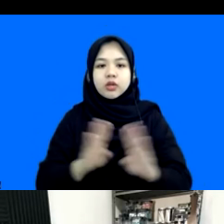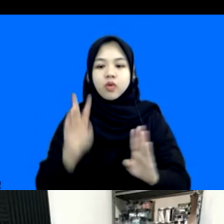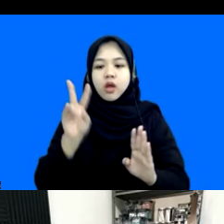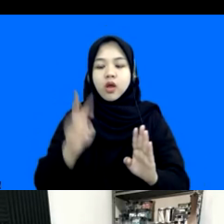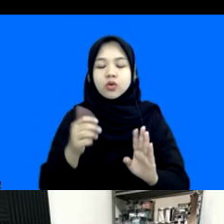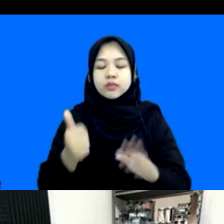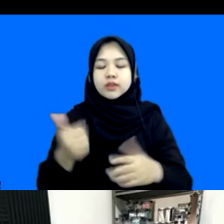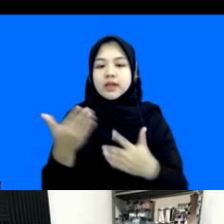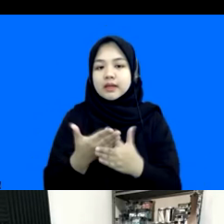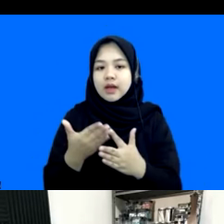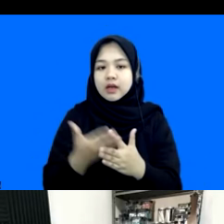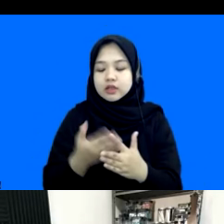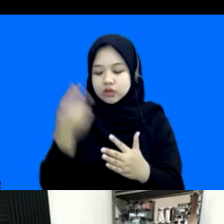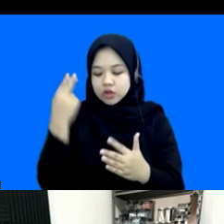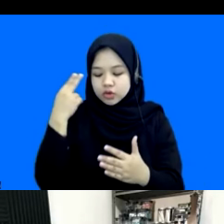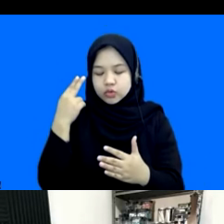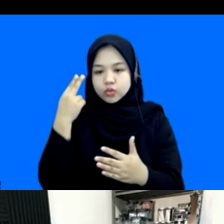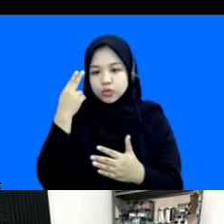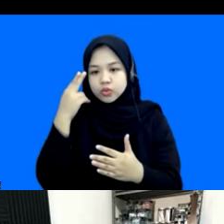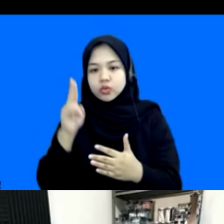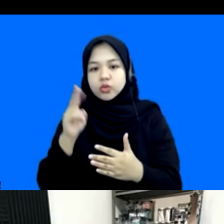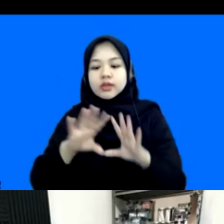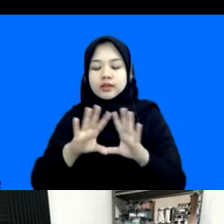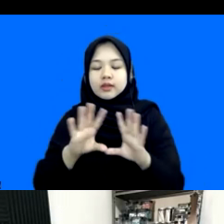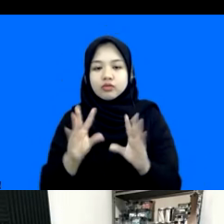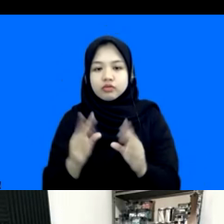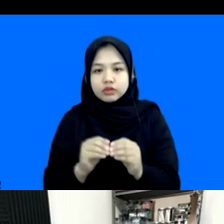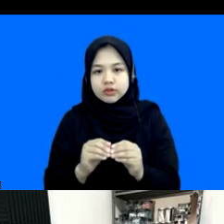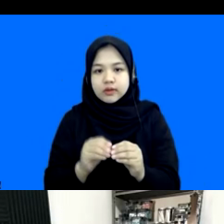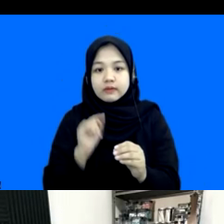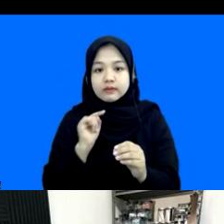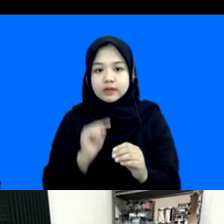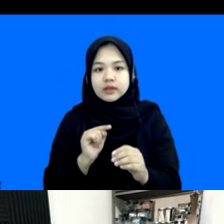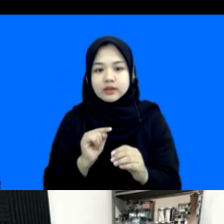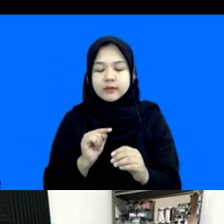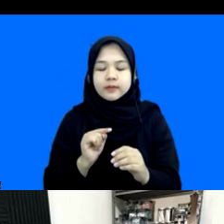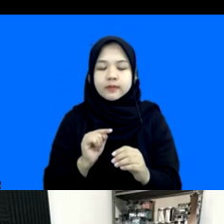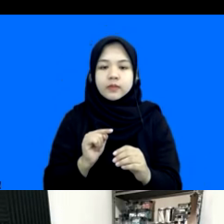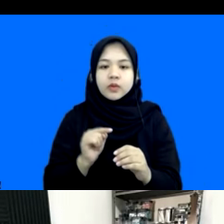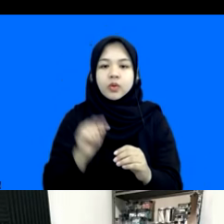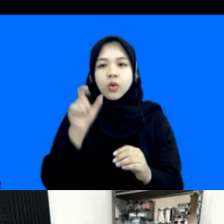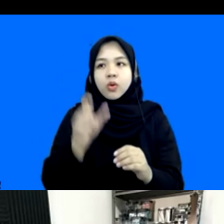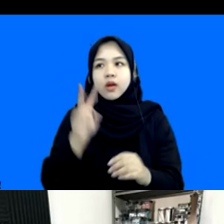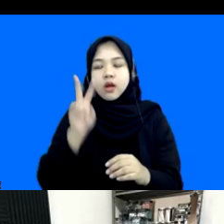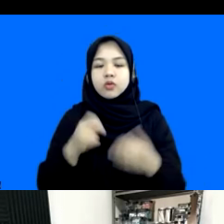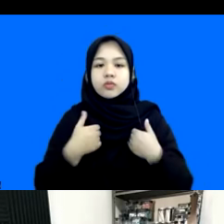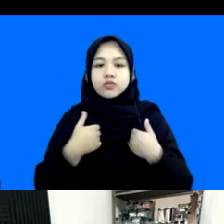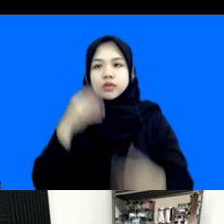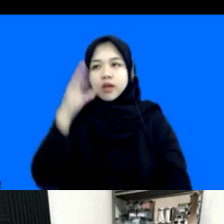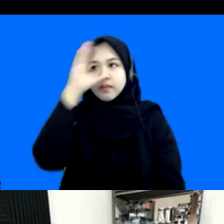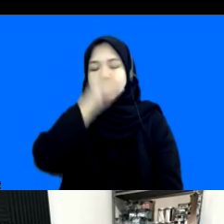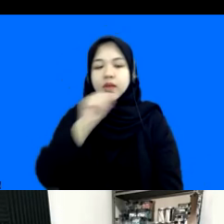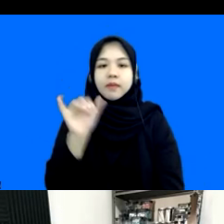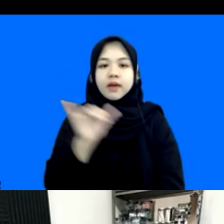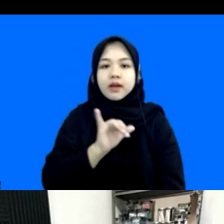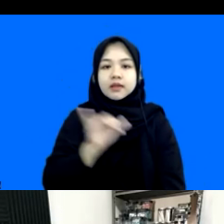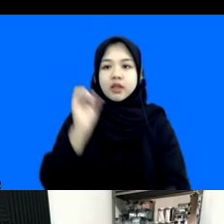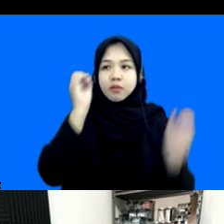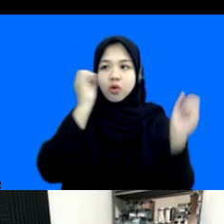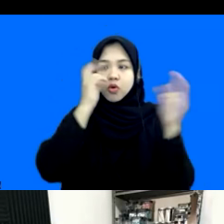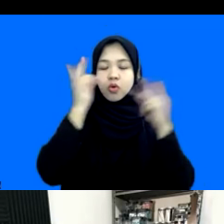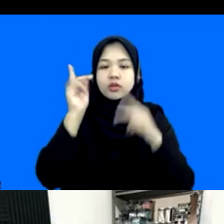main foundations of our philosophy is that people should have a shared understanding of key concepts about smart and sustainable